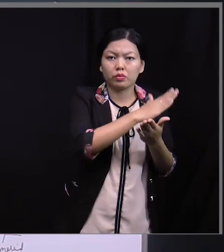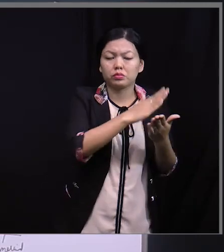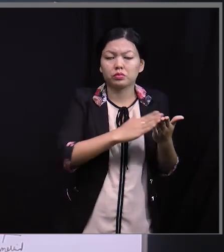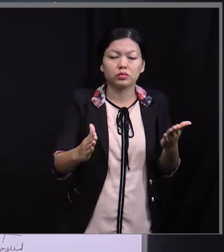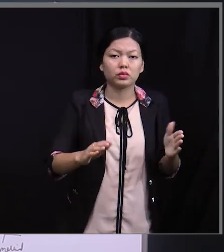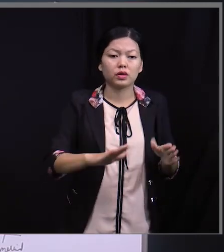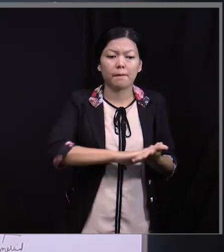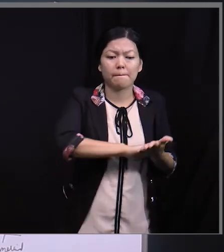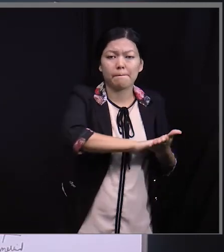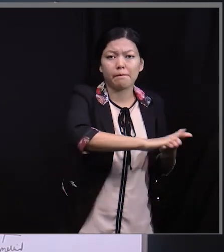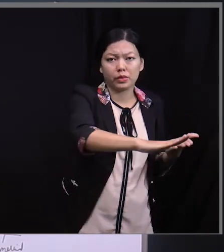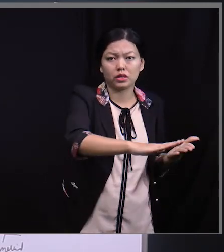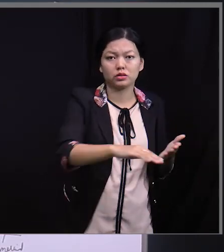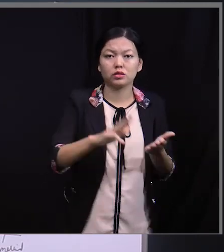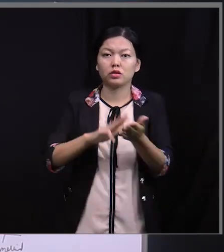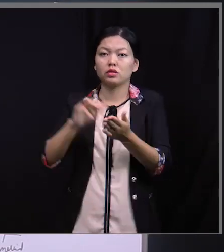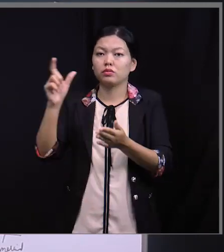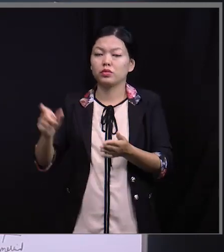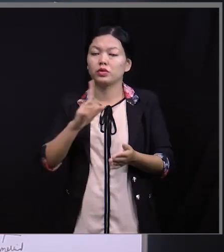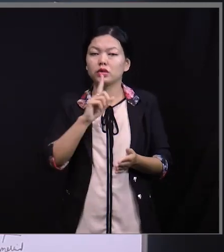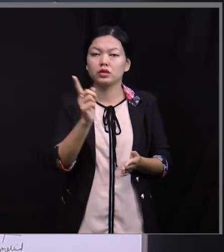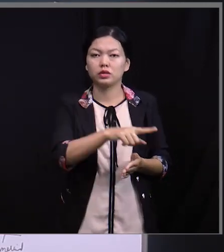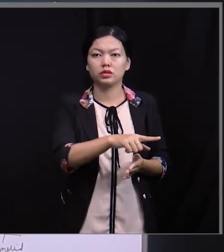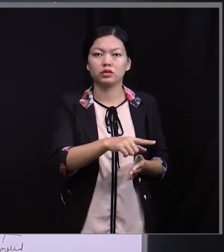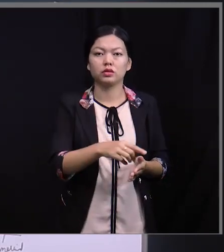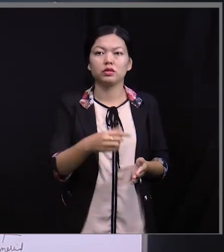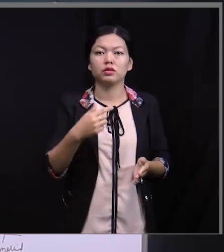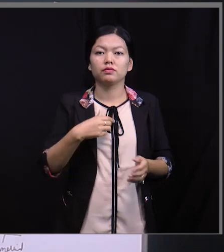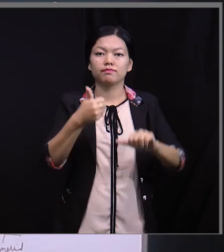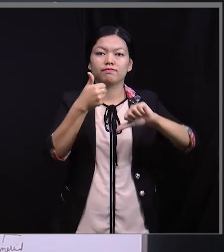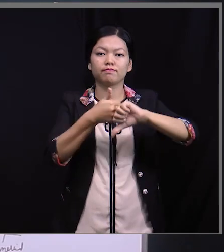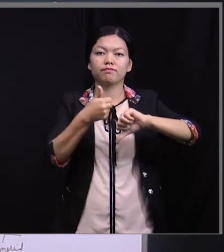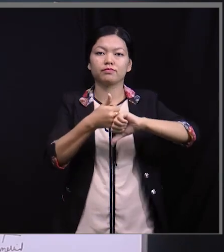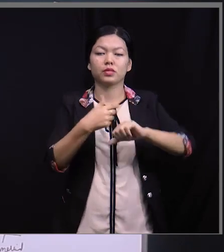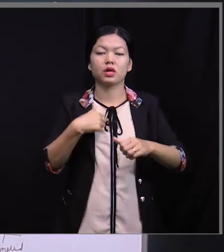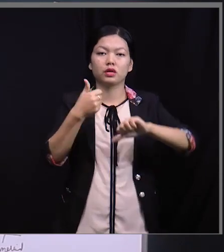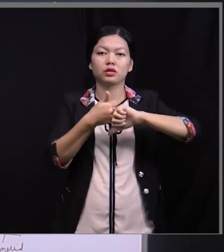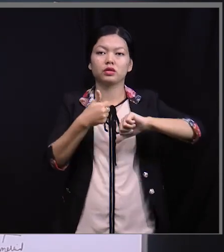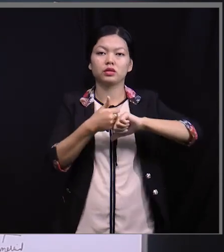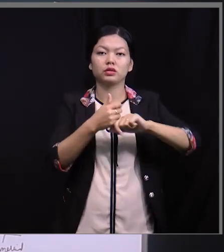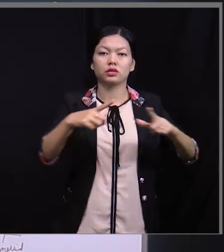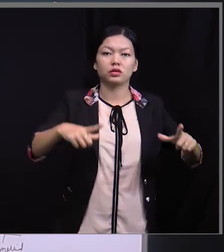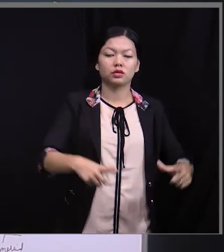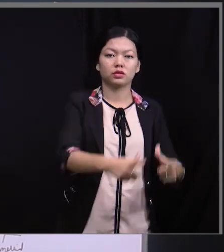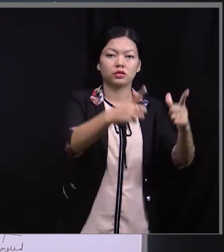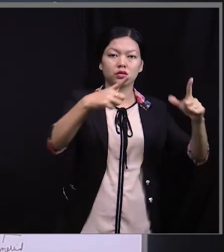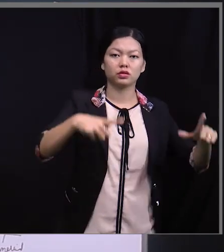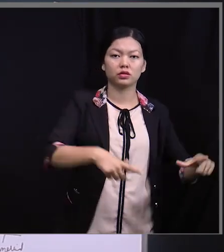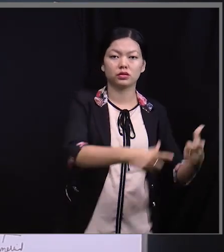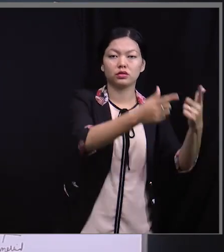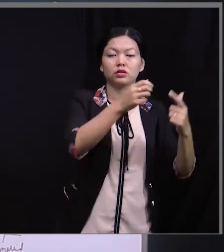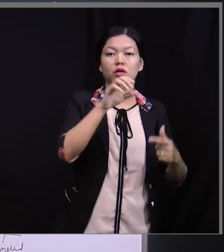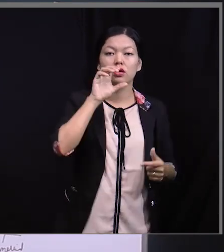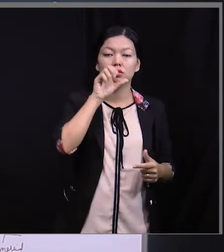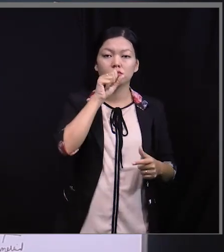But Mukesh Ambani took the risk of planting mango trees there. Okay, he took the risk of planting